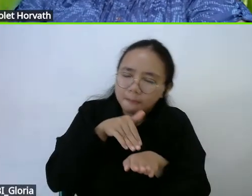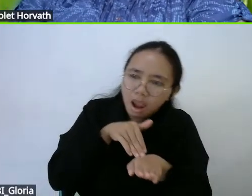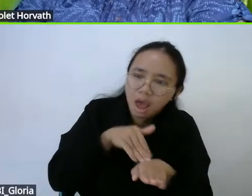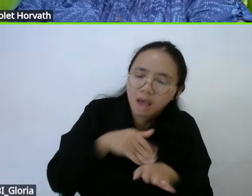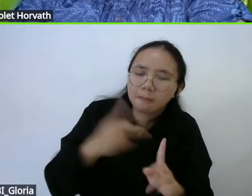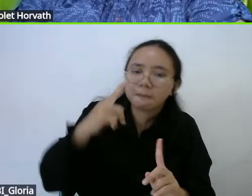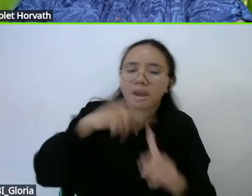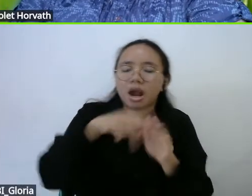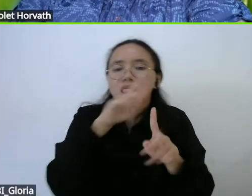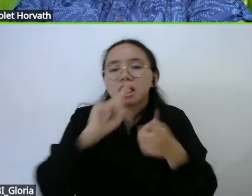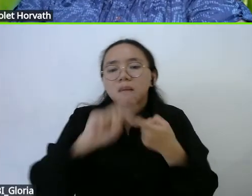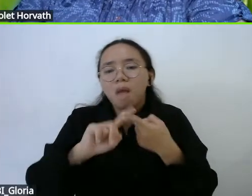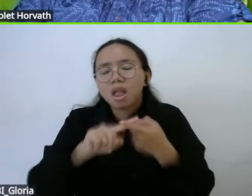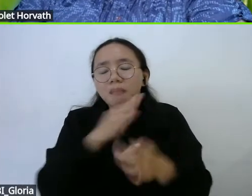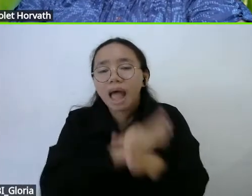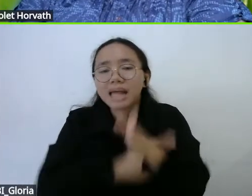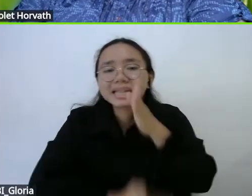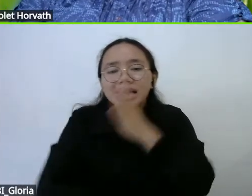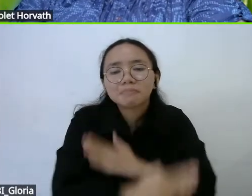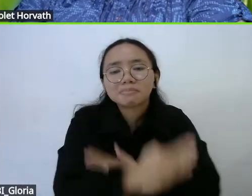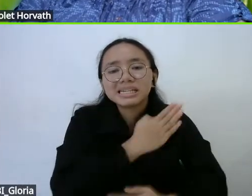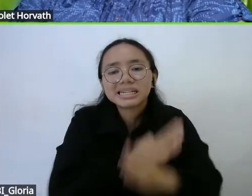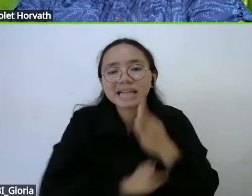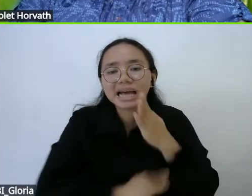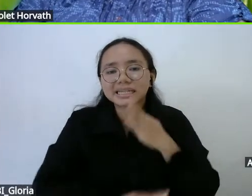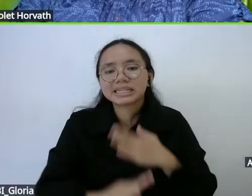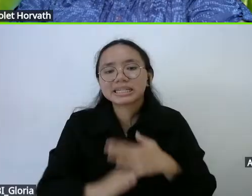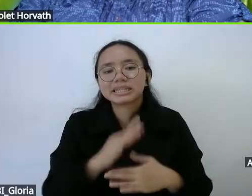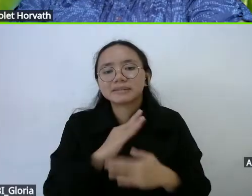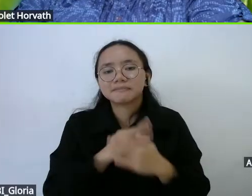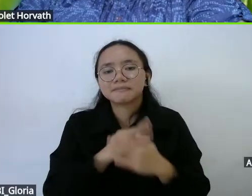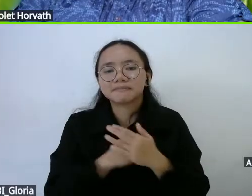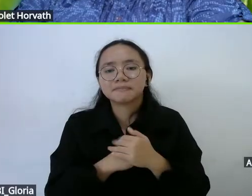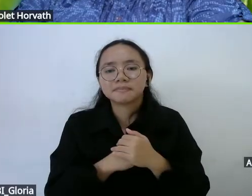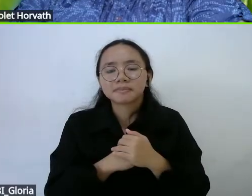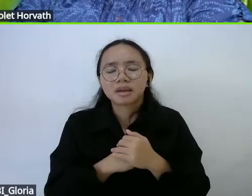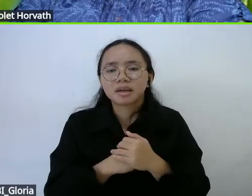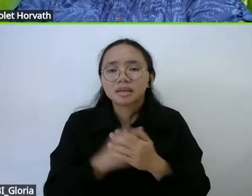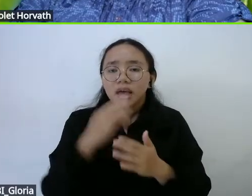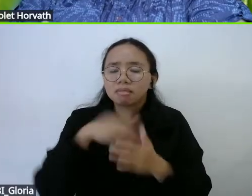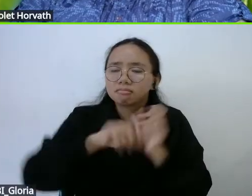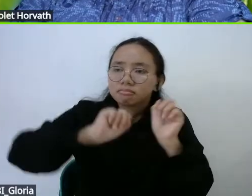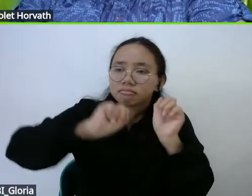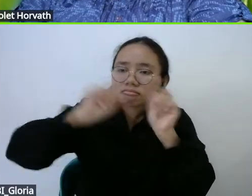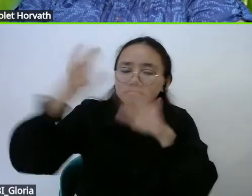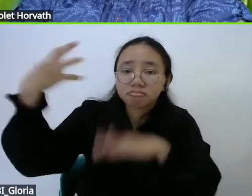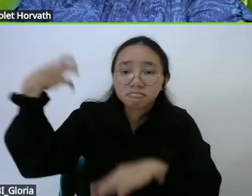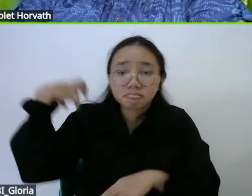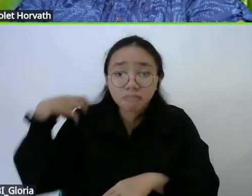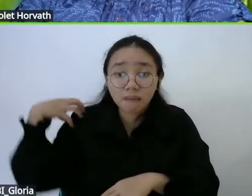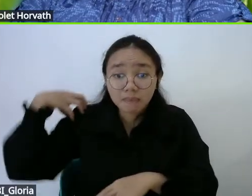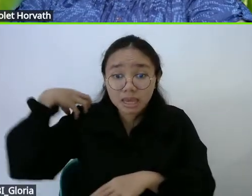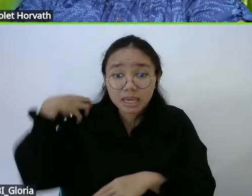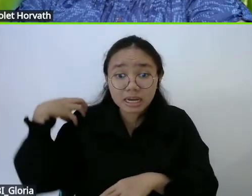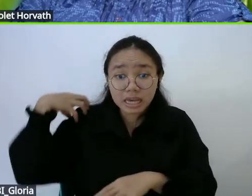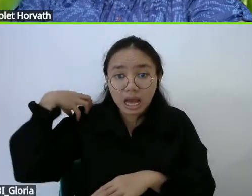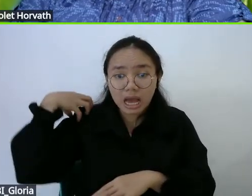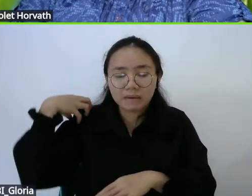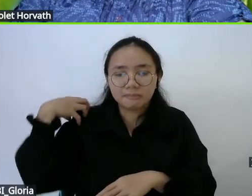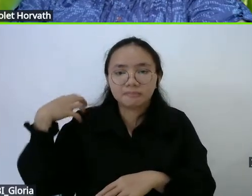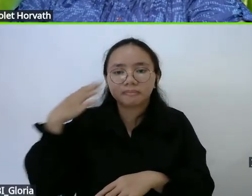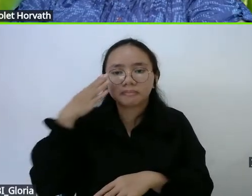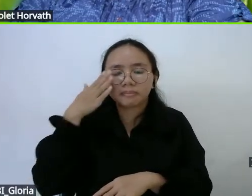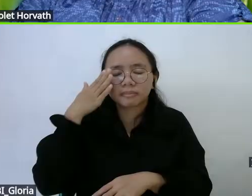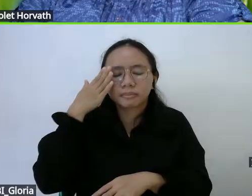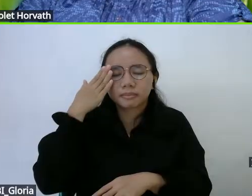even though in America, if despite the fact that 20